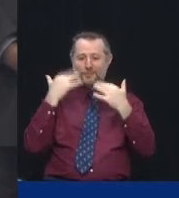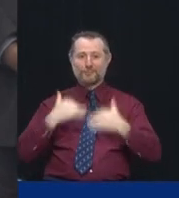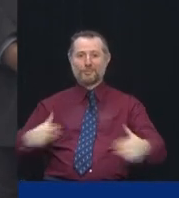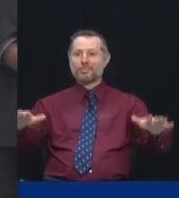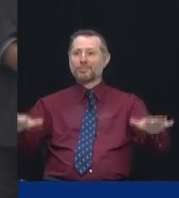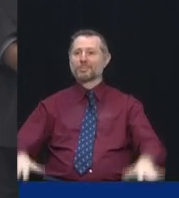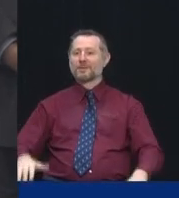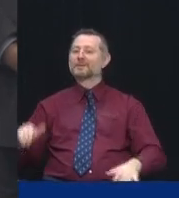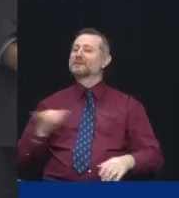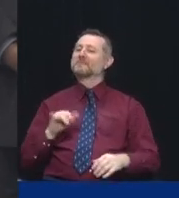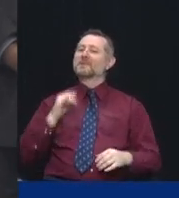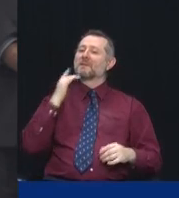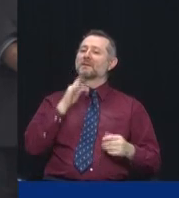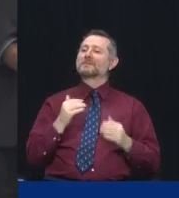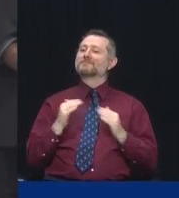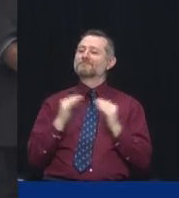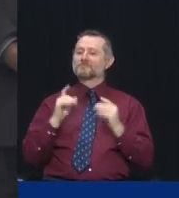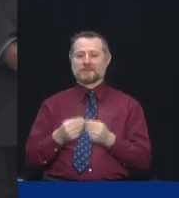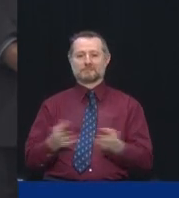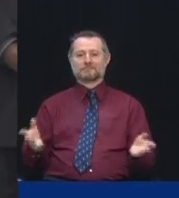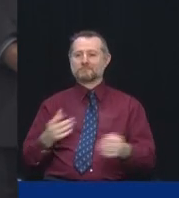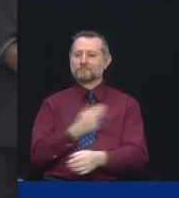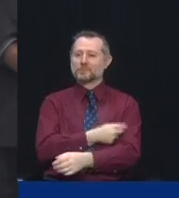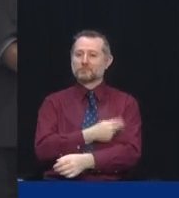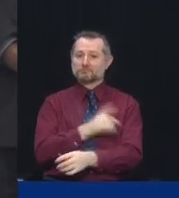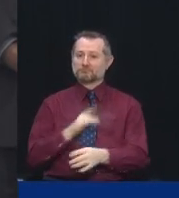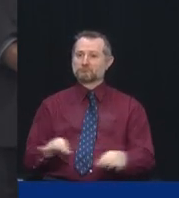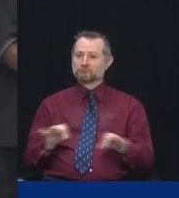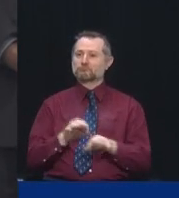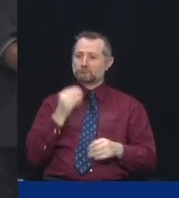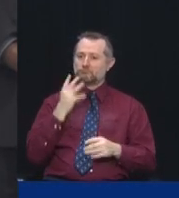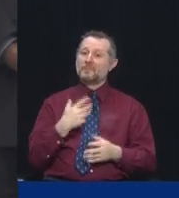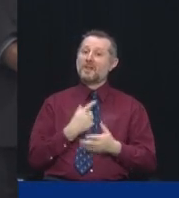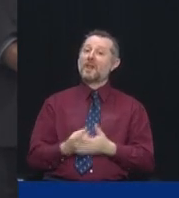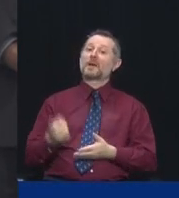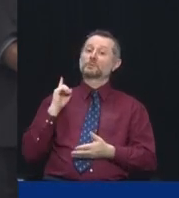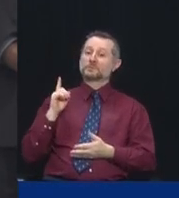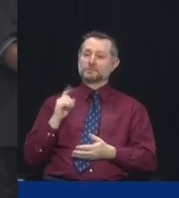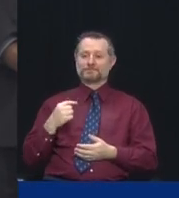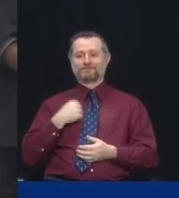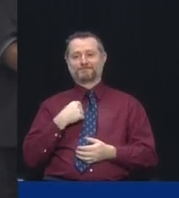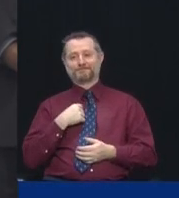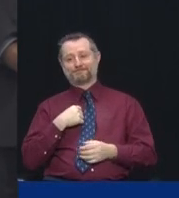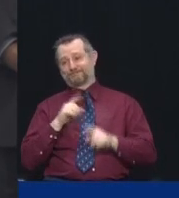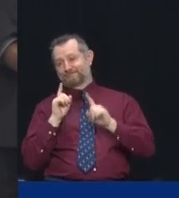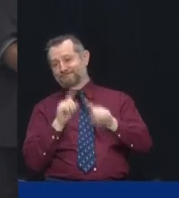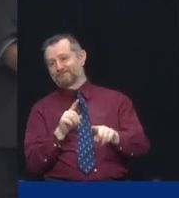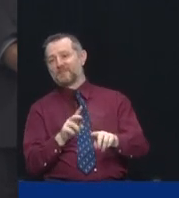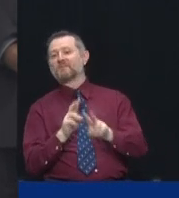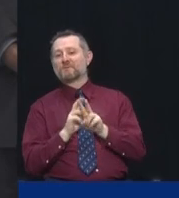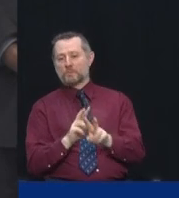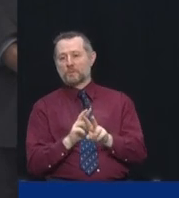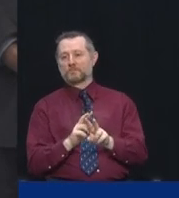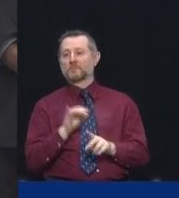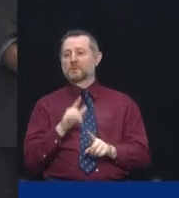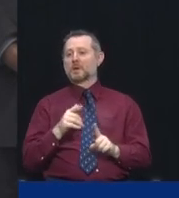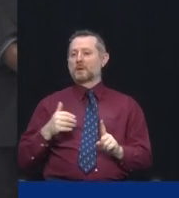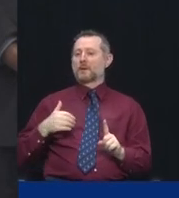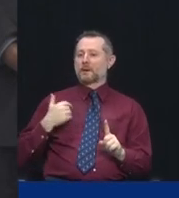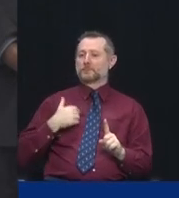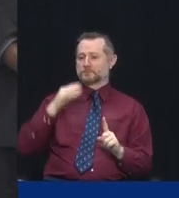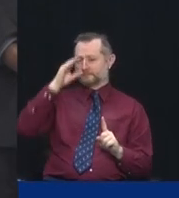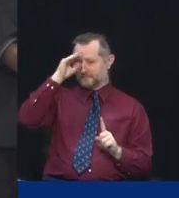important. I can share with all of you that last week I attended a funeral of a young man,